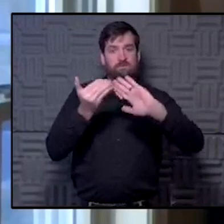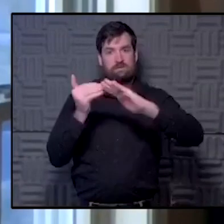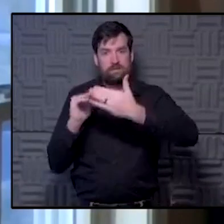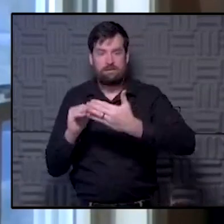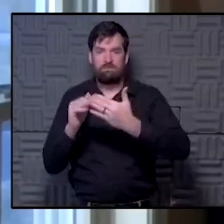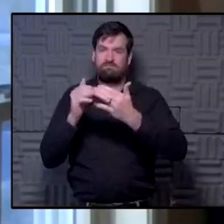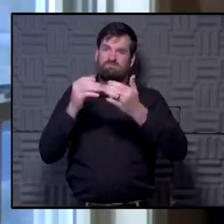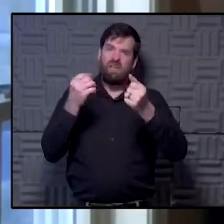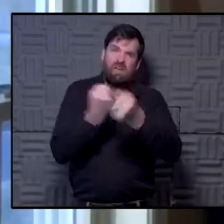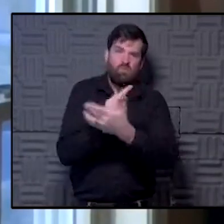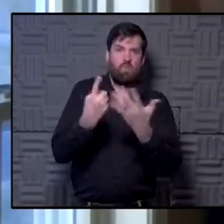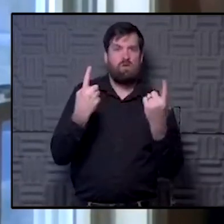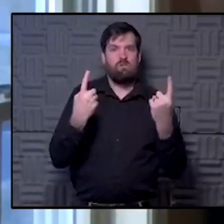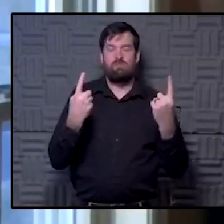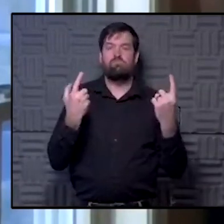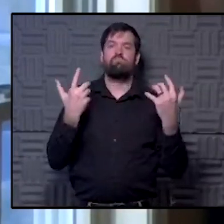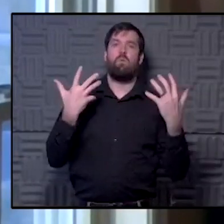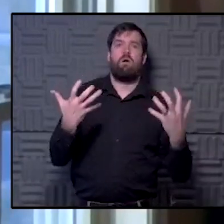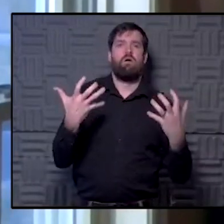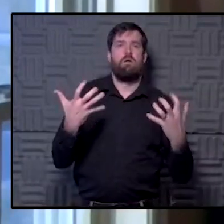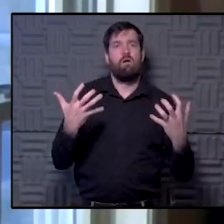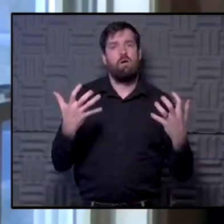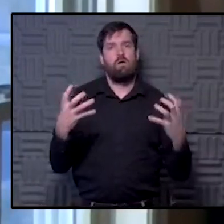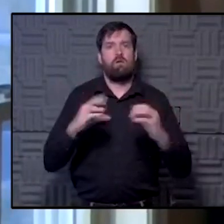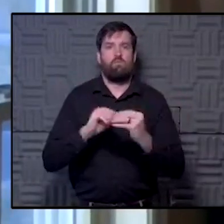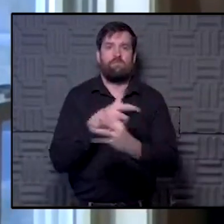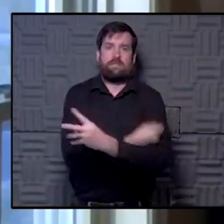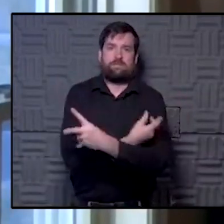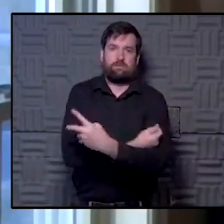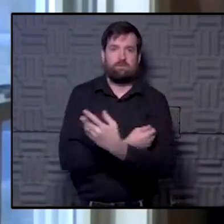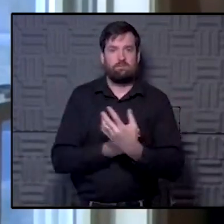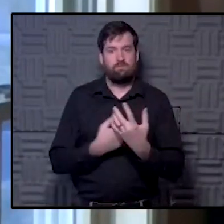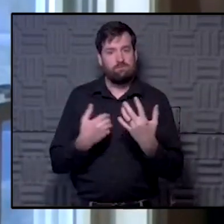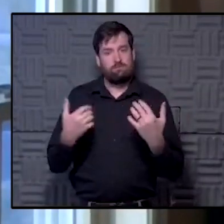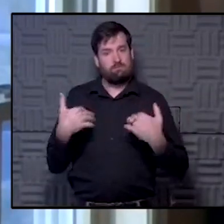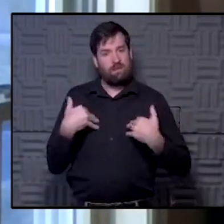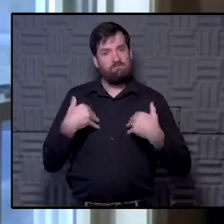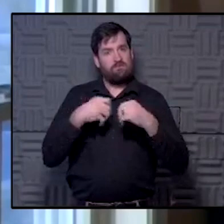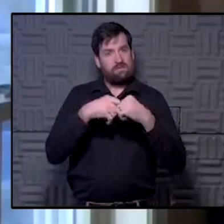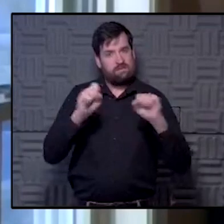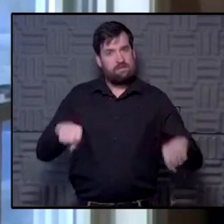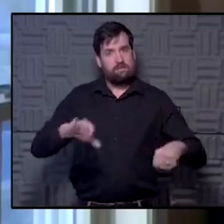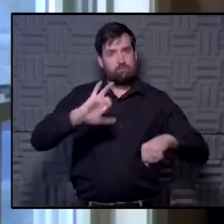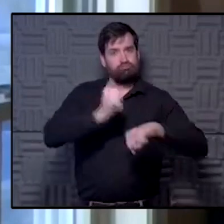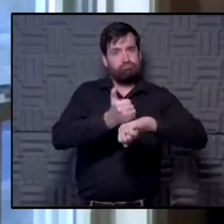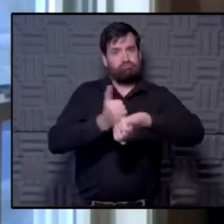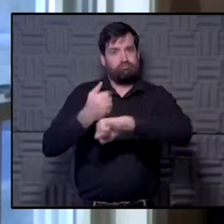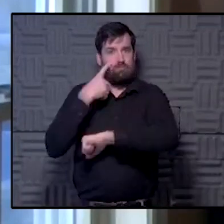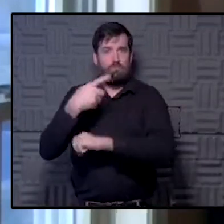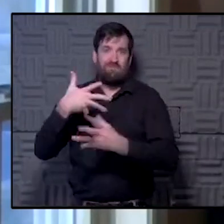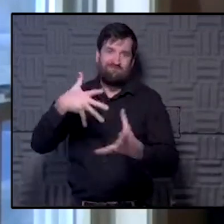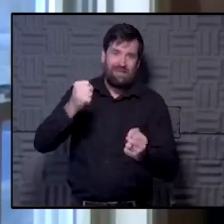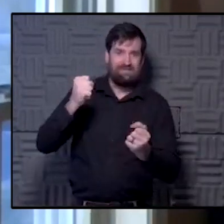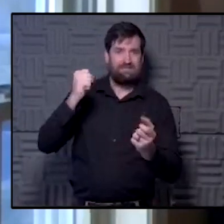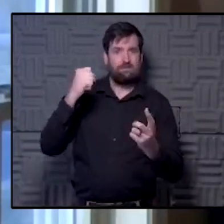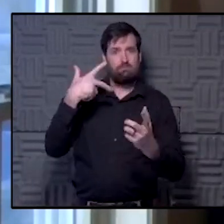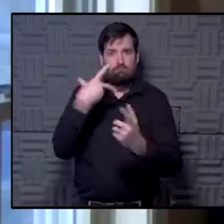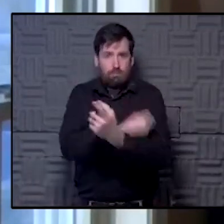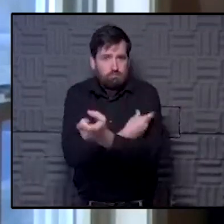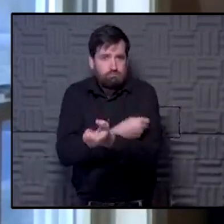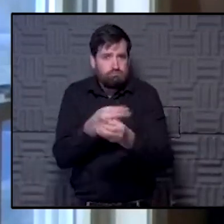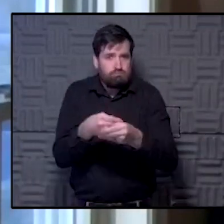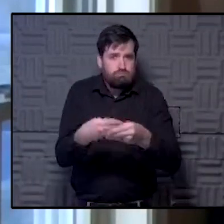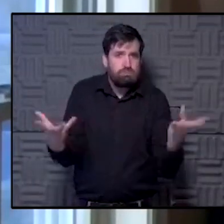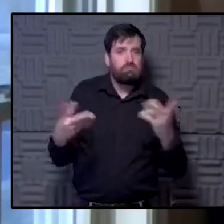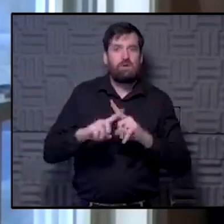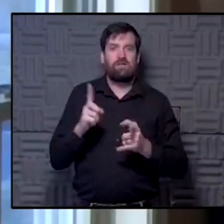everyone is that we really like more vaccine, that we actually have systems in place to rapidly administer vaccine. We just don't have enough supply.